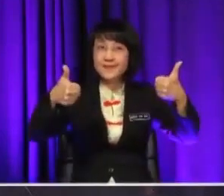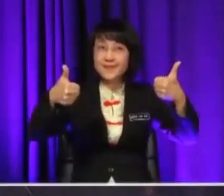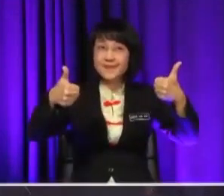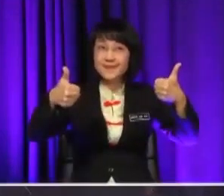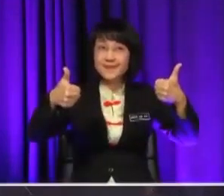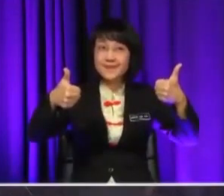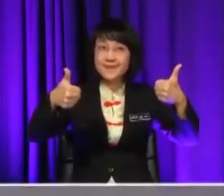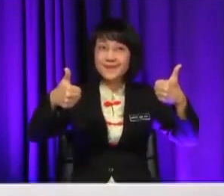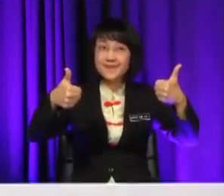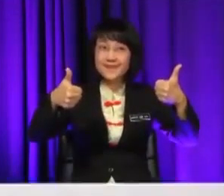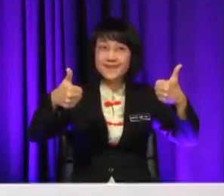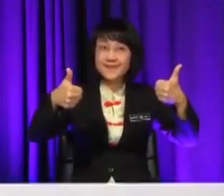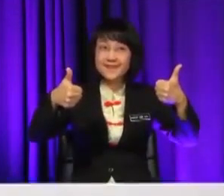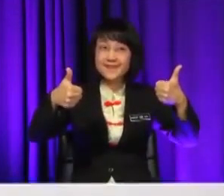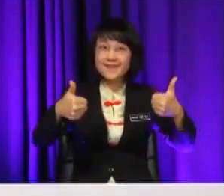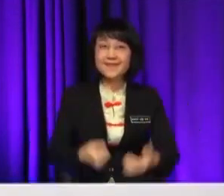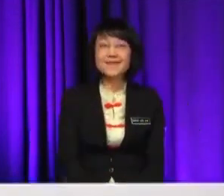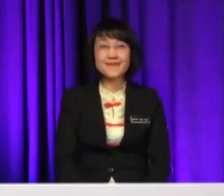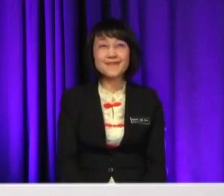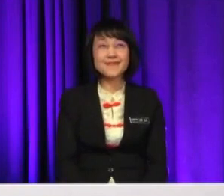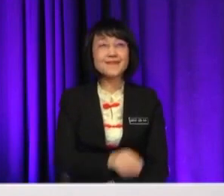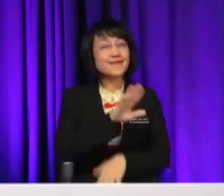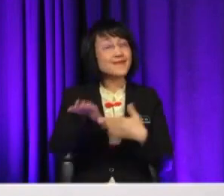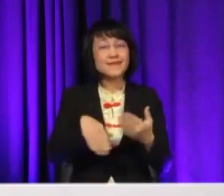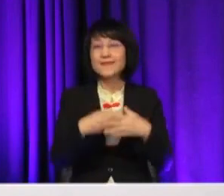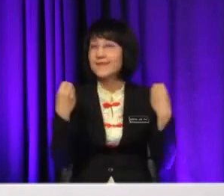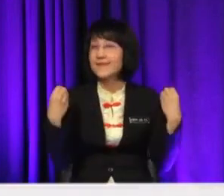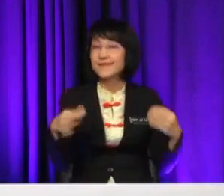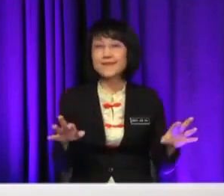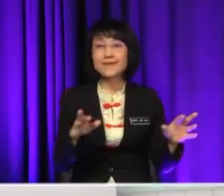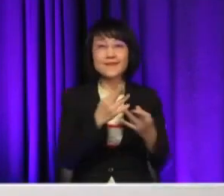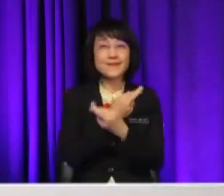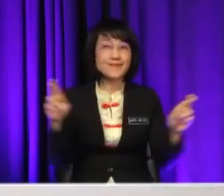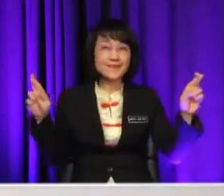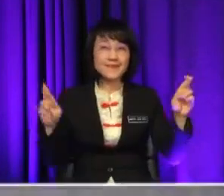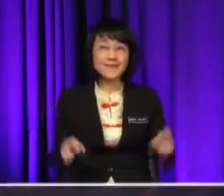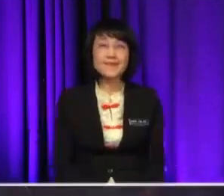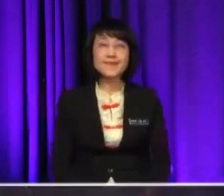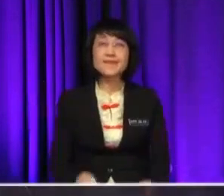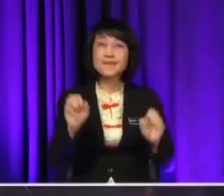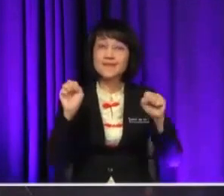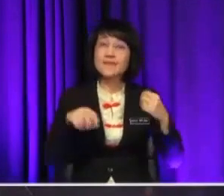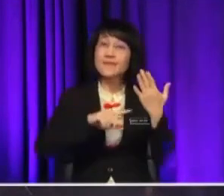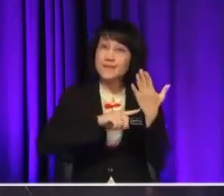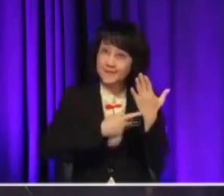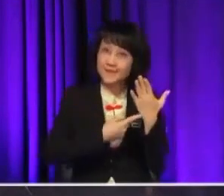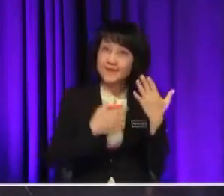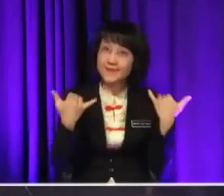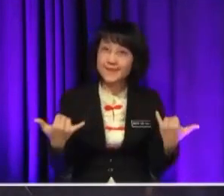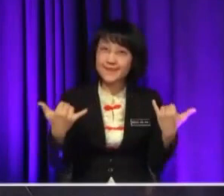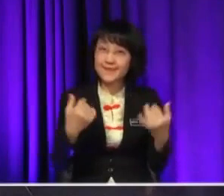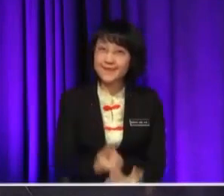are. There we go, looks like everyone is ready. So, shall we begin? Yeah, sure. All right, over to